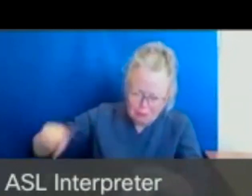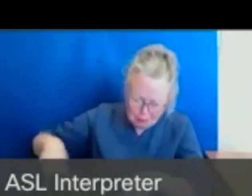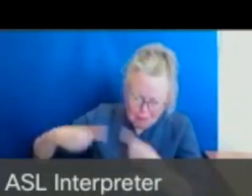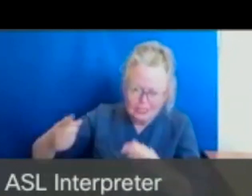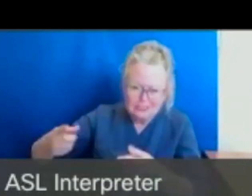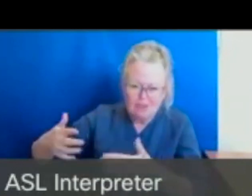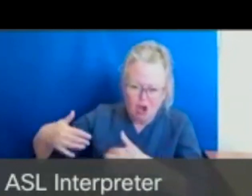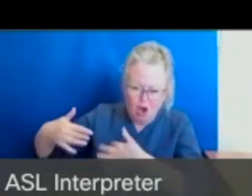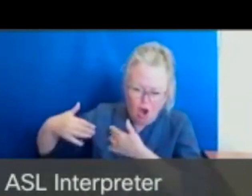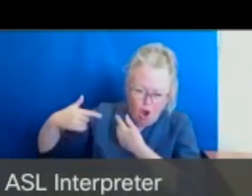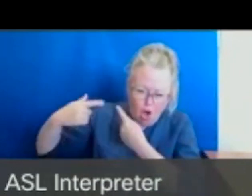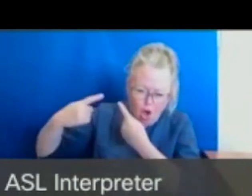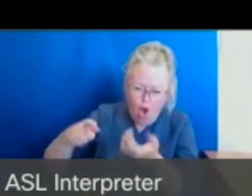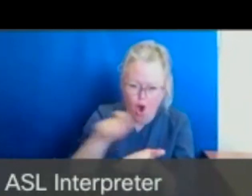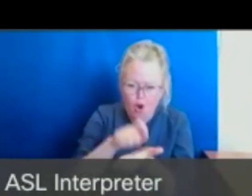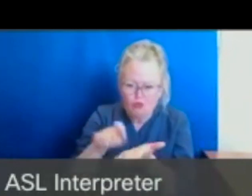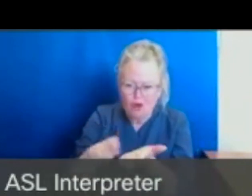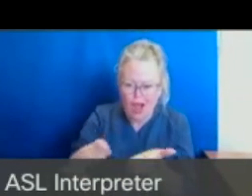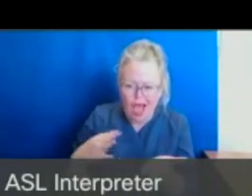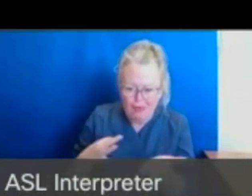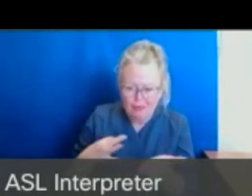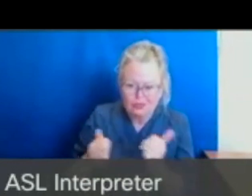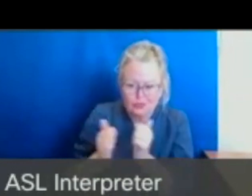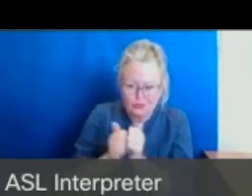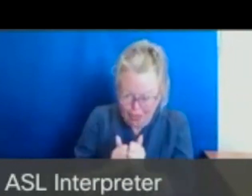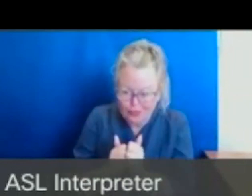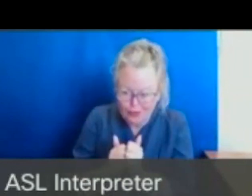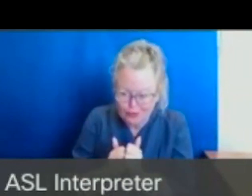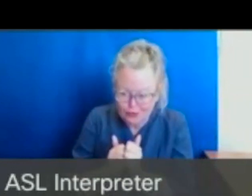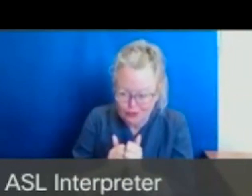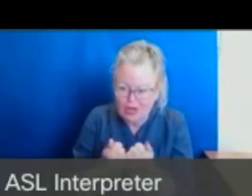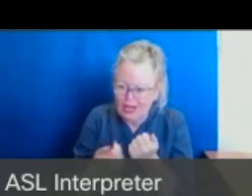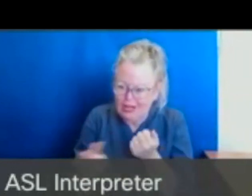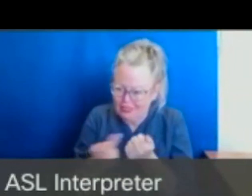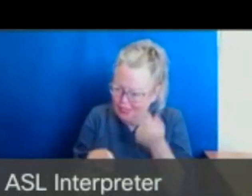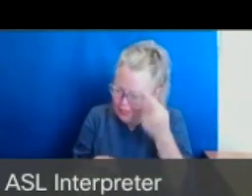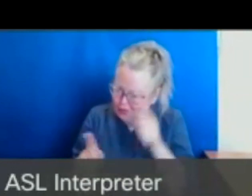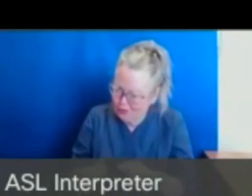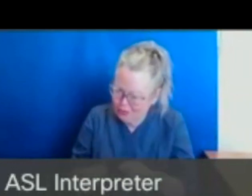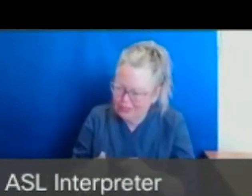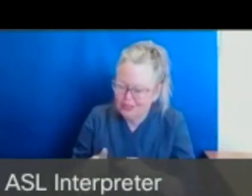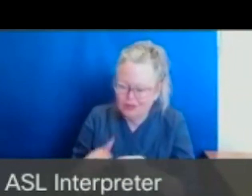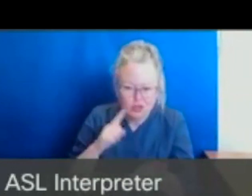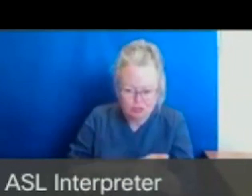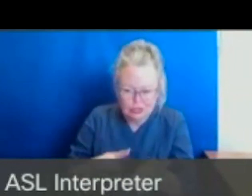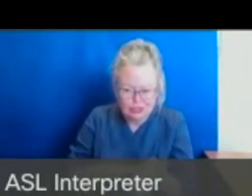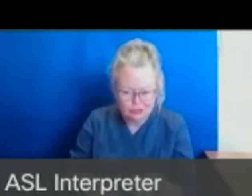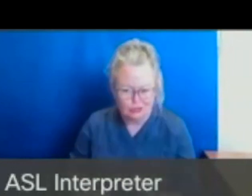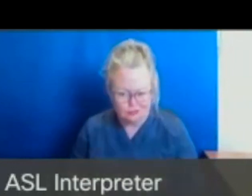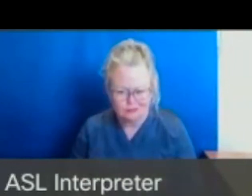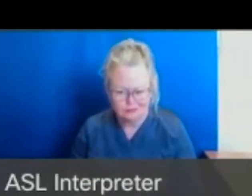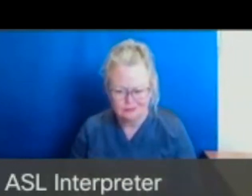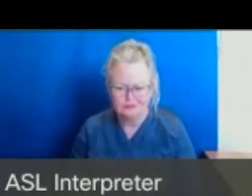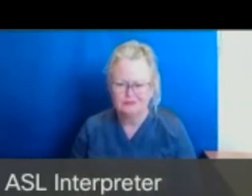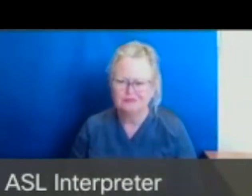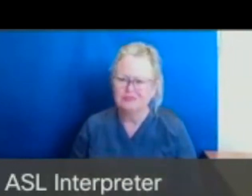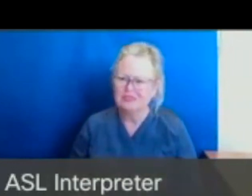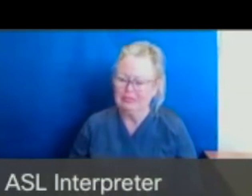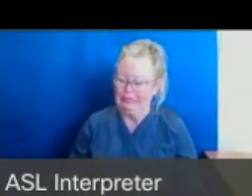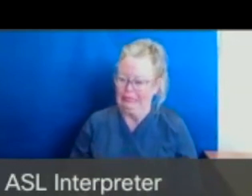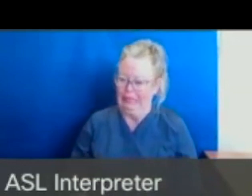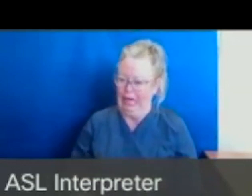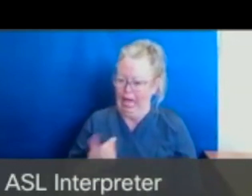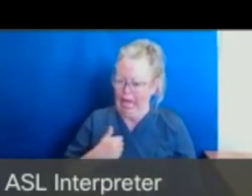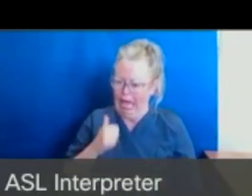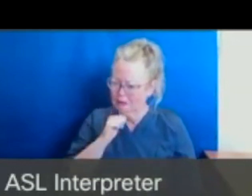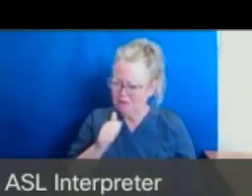the application together, and has strong joint agreement. And for that reason, I'd say it sounds like, and I'm not trying to